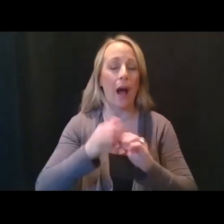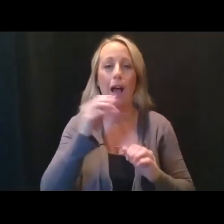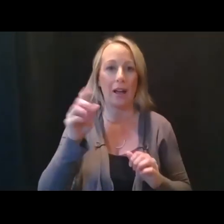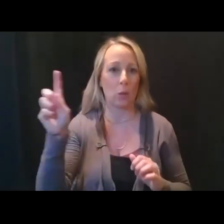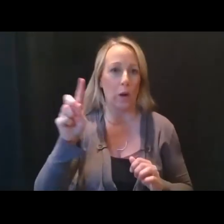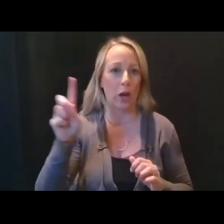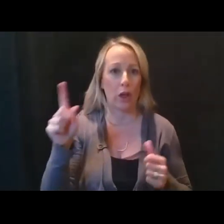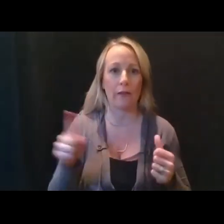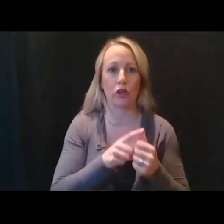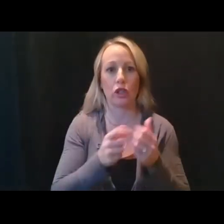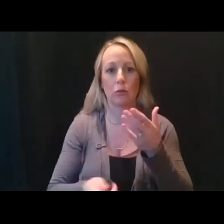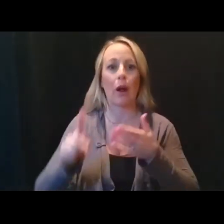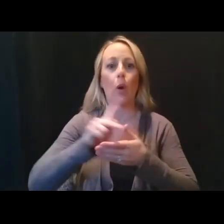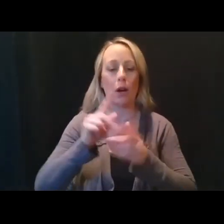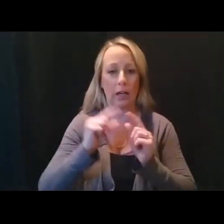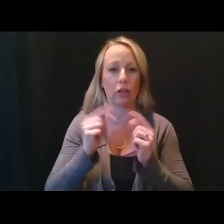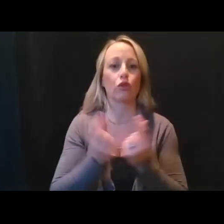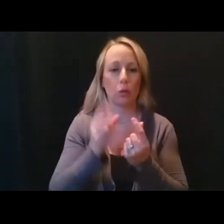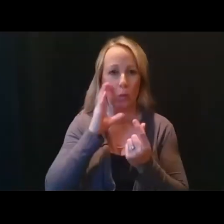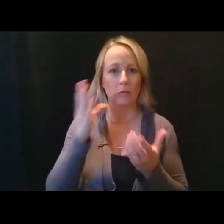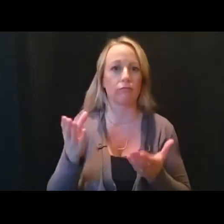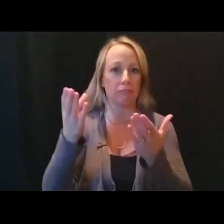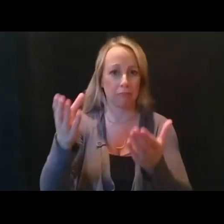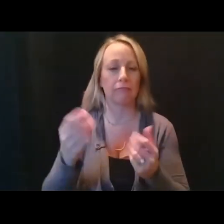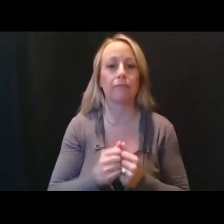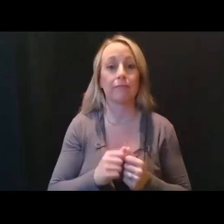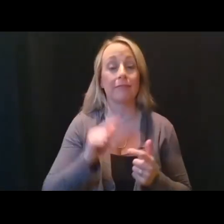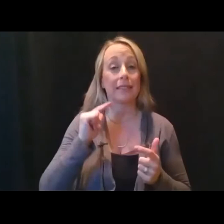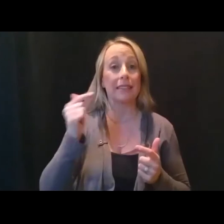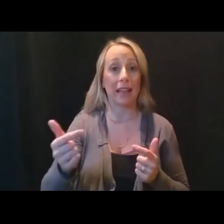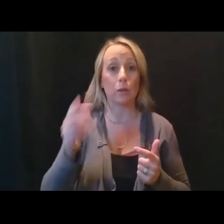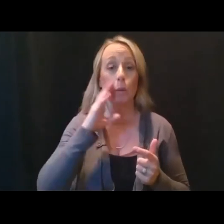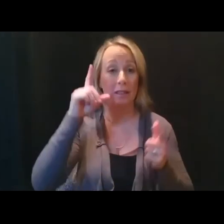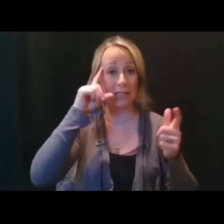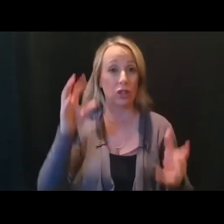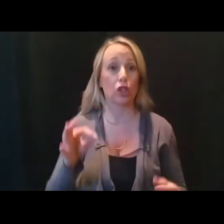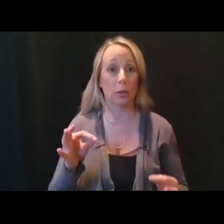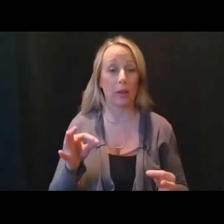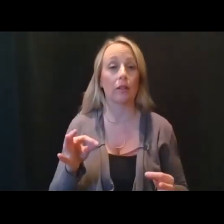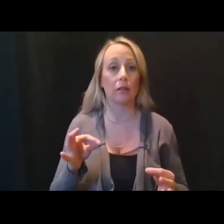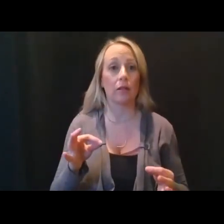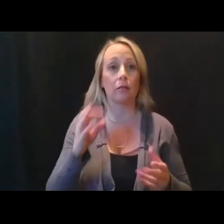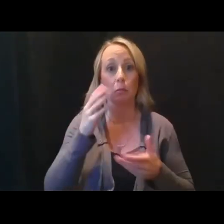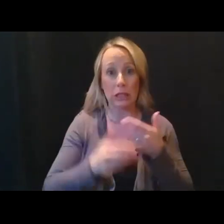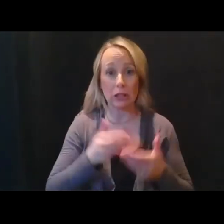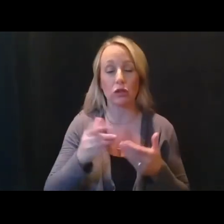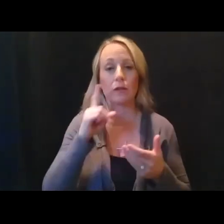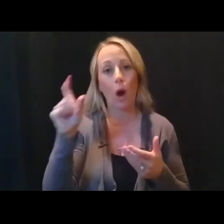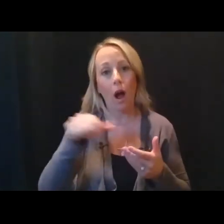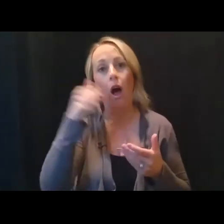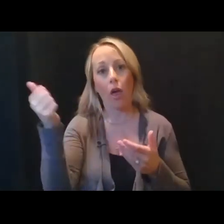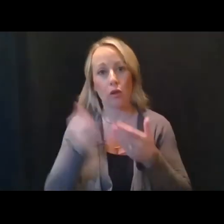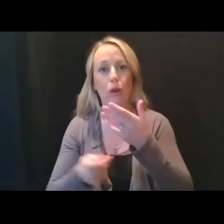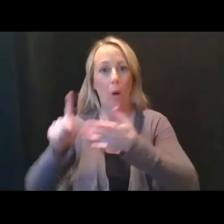first priority groups will receive vaccine. Next, we will determine procedures for other priority groups, such